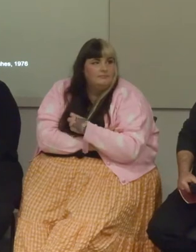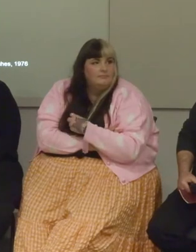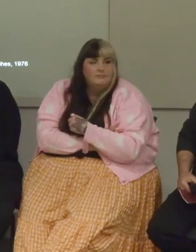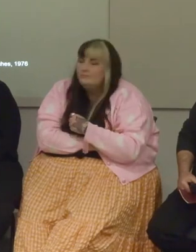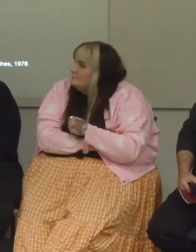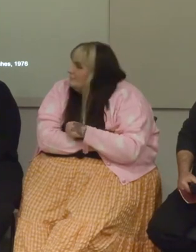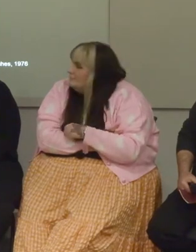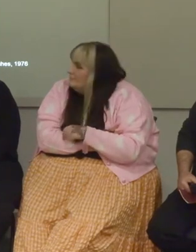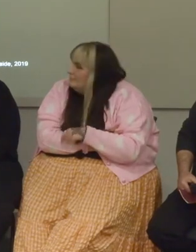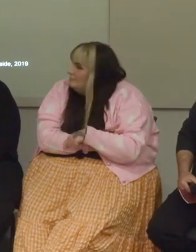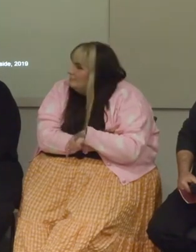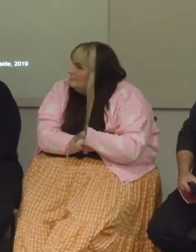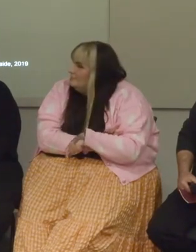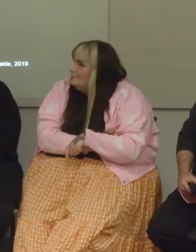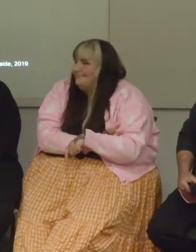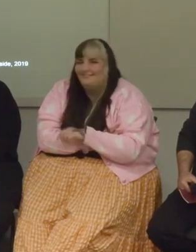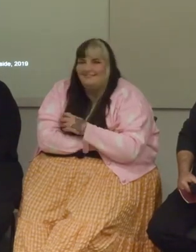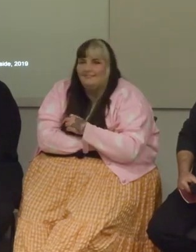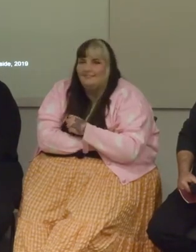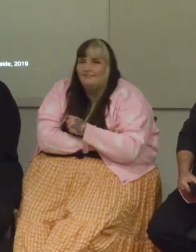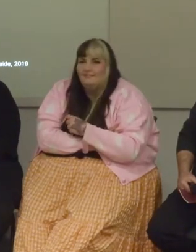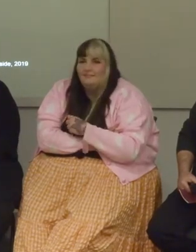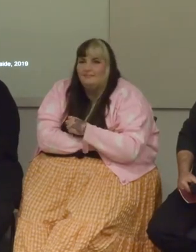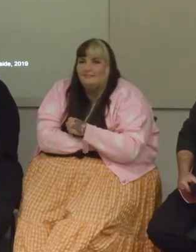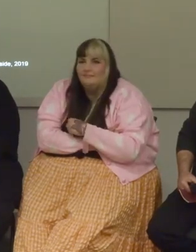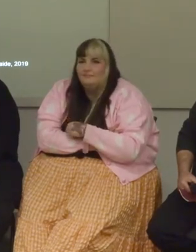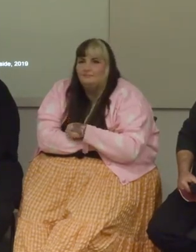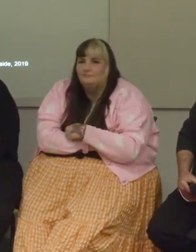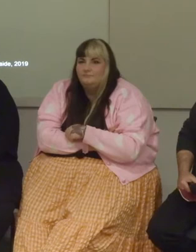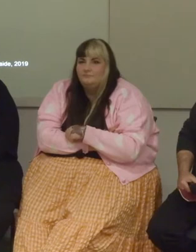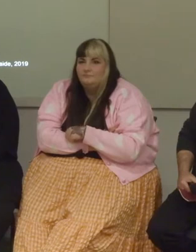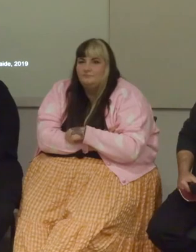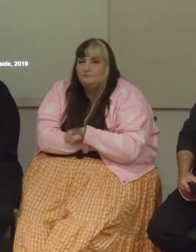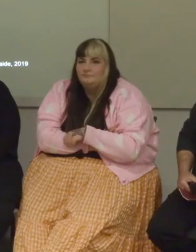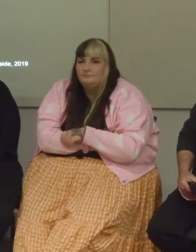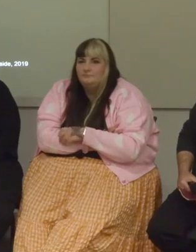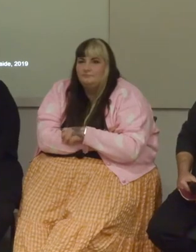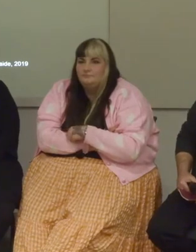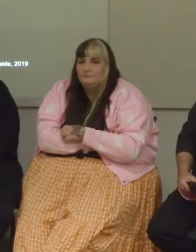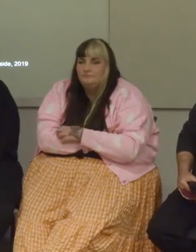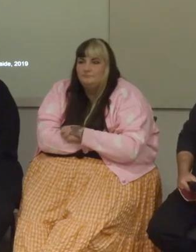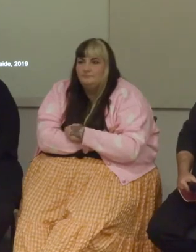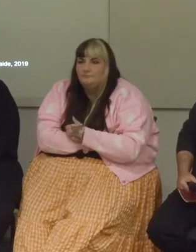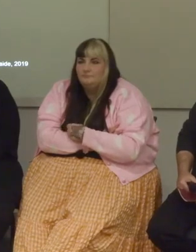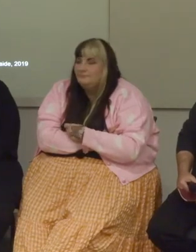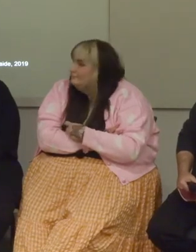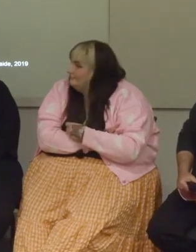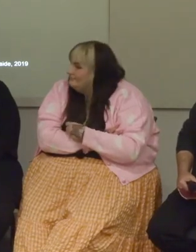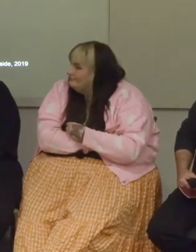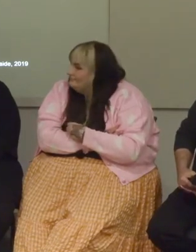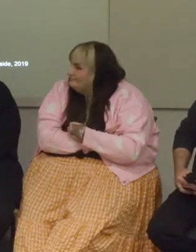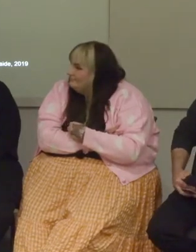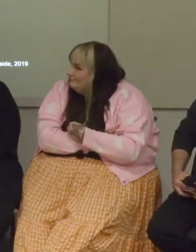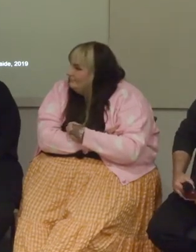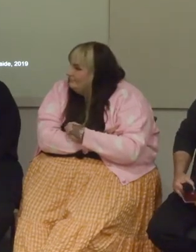panel. I don't need to introduce Ted, you all know Ted. And I'll start over here with Paul Ullman, Carla Adams,